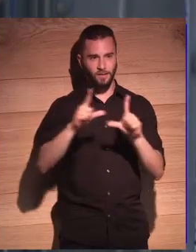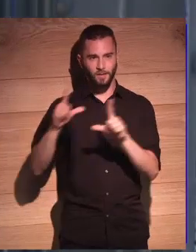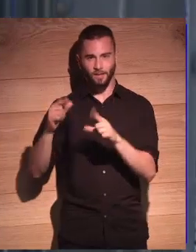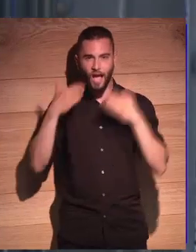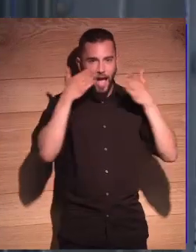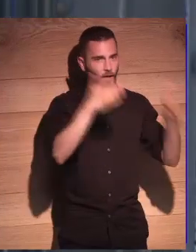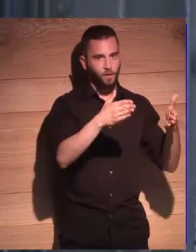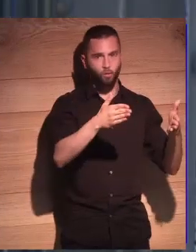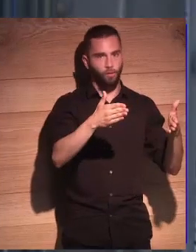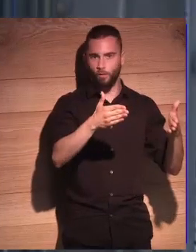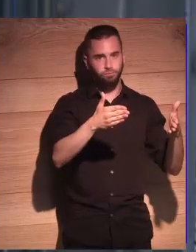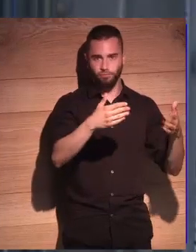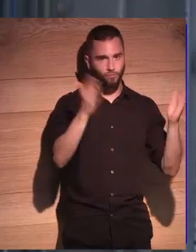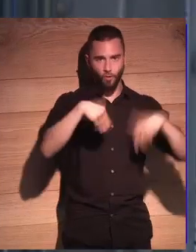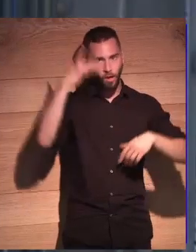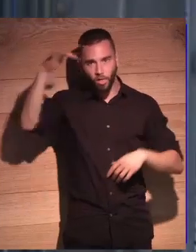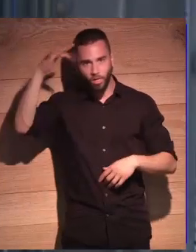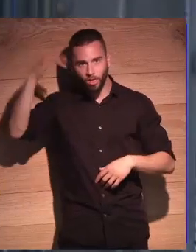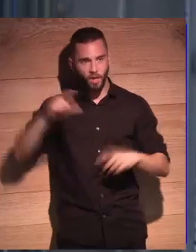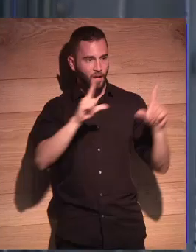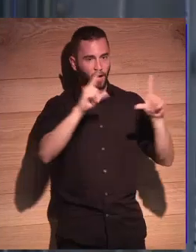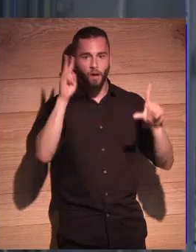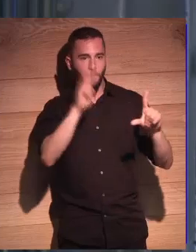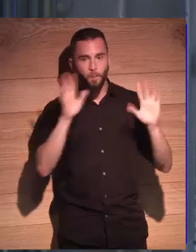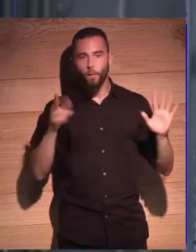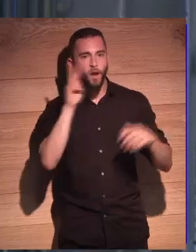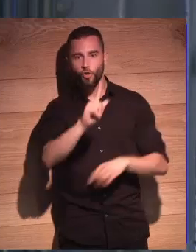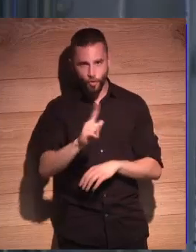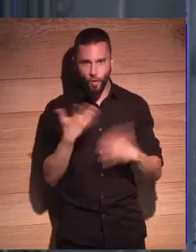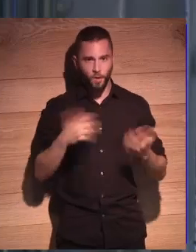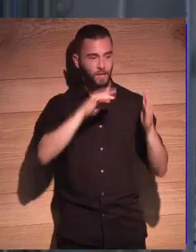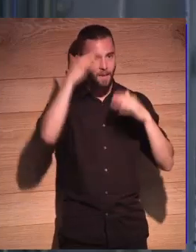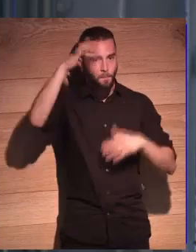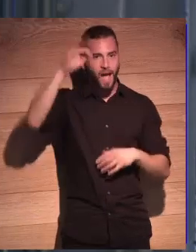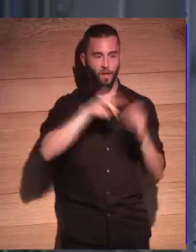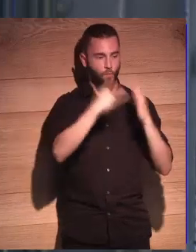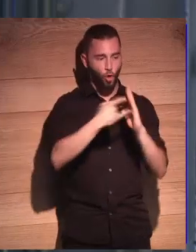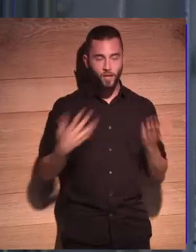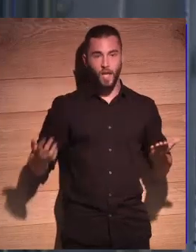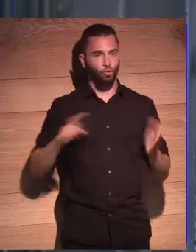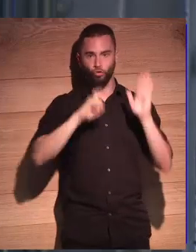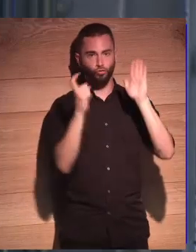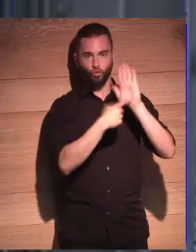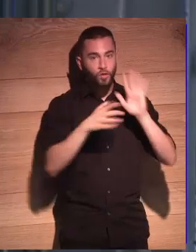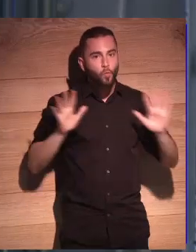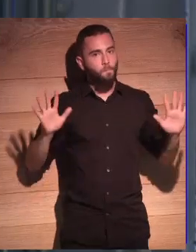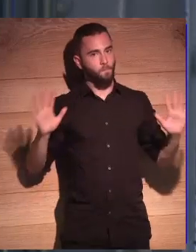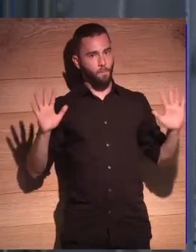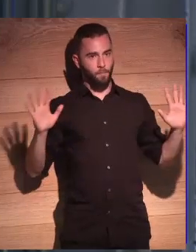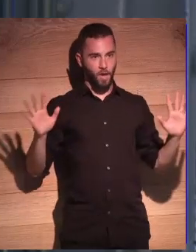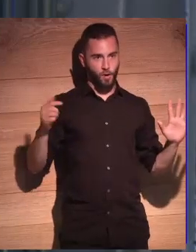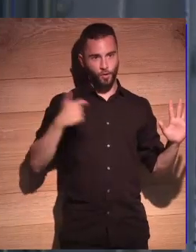seeing? We have an attention deficit because we see them, but we do not see them. I guess that in all your projects,